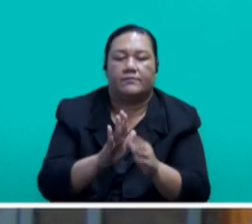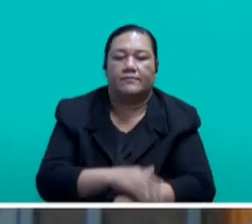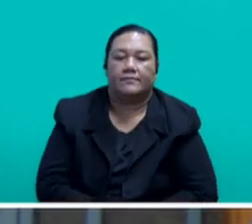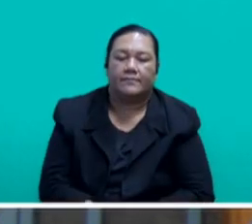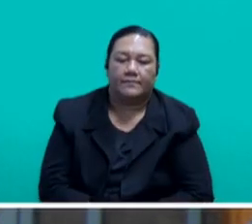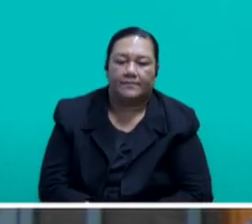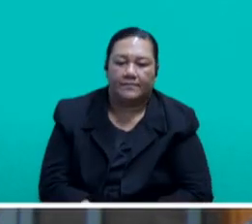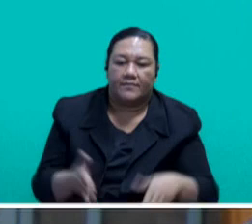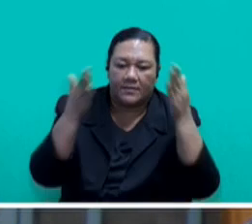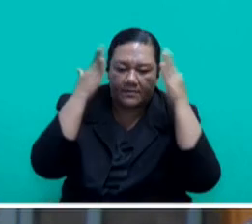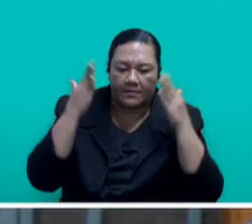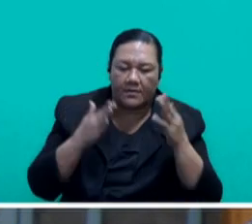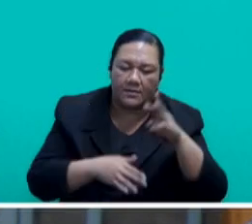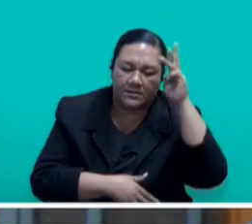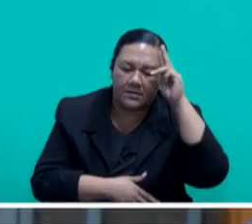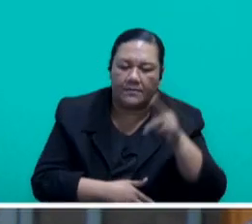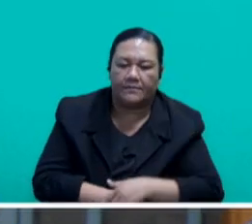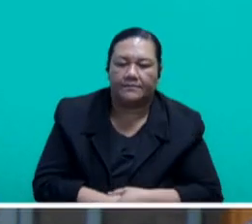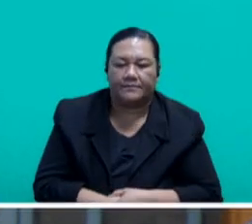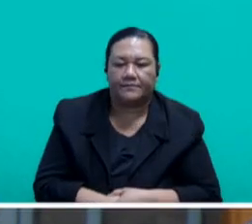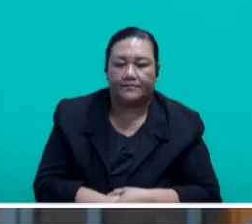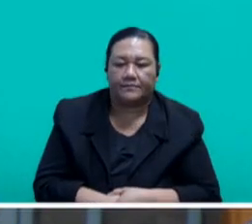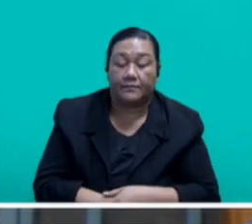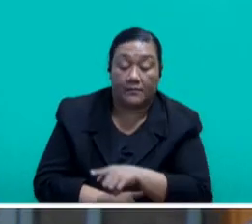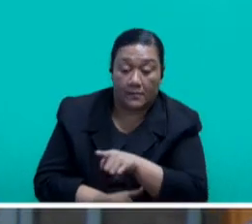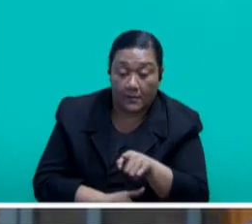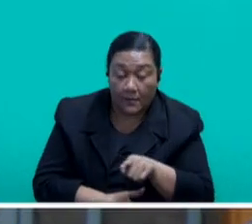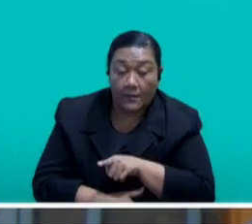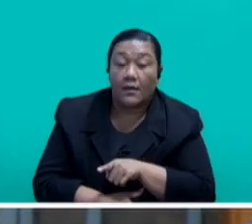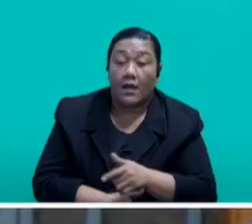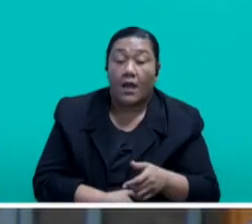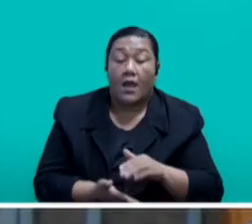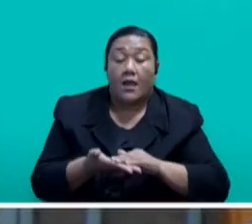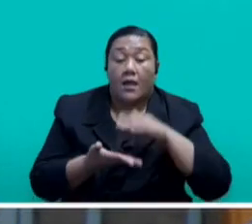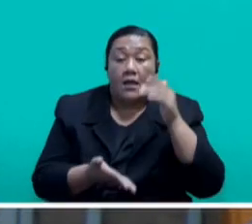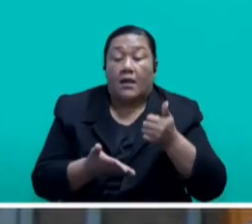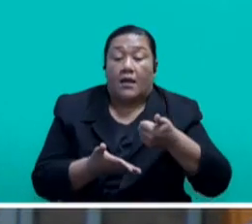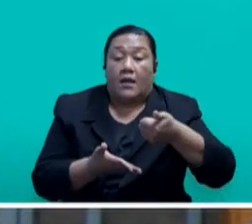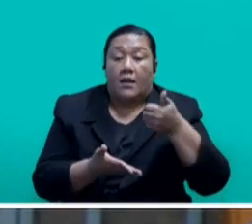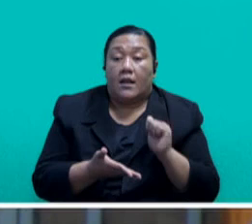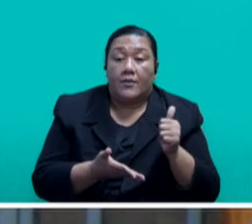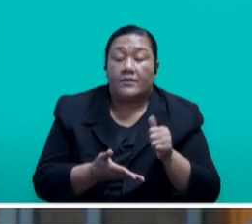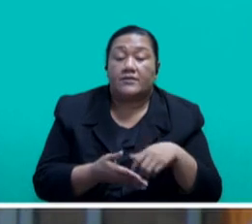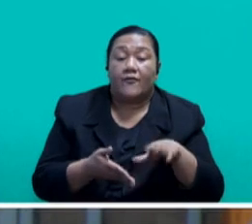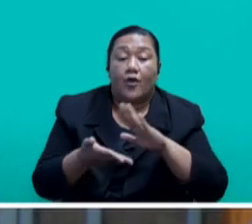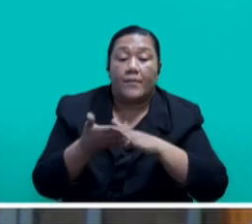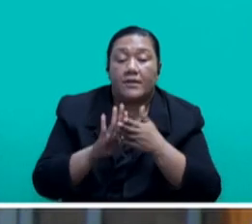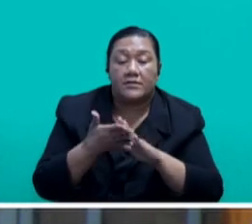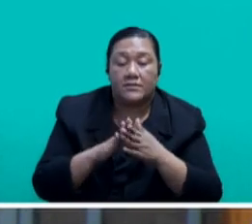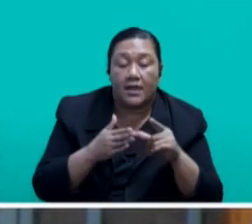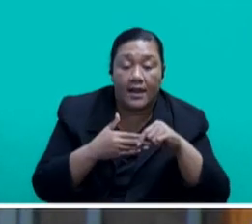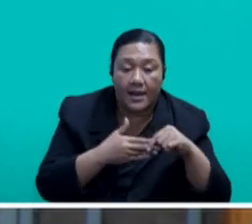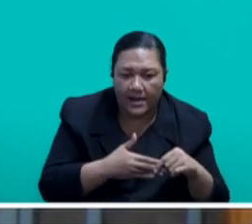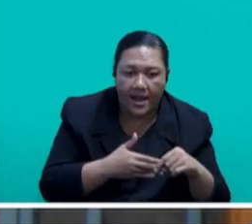Mr. Speaker, sir, with this, the increase in allowances for our community leaders is